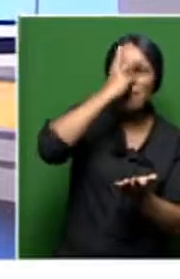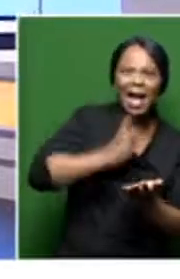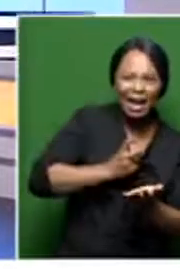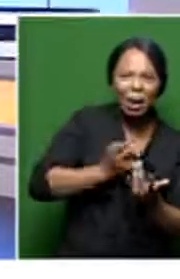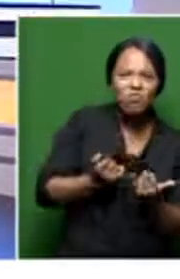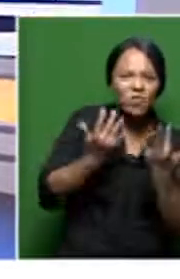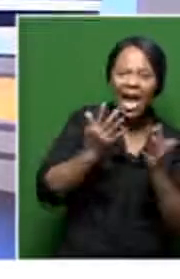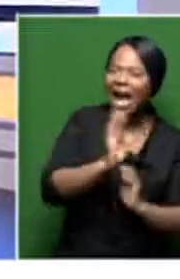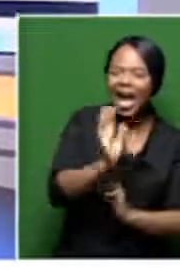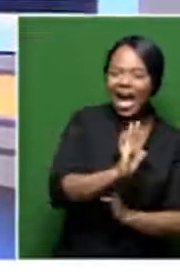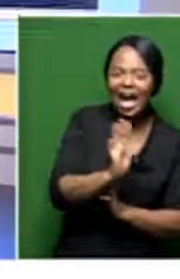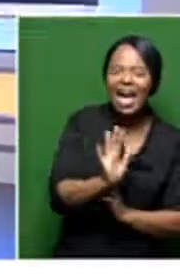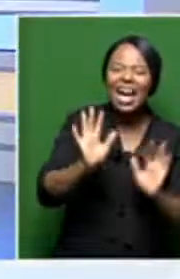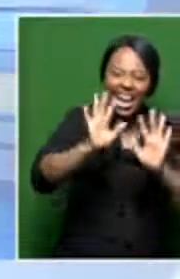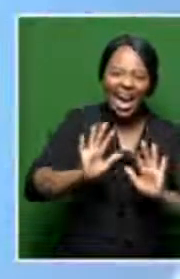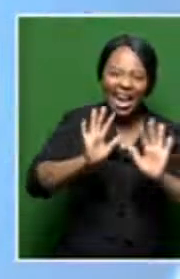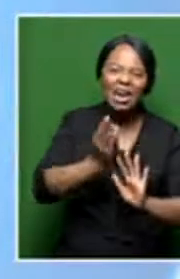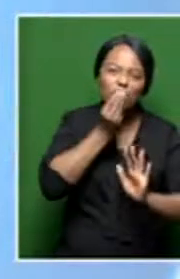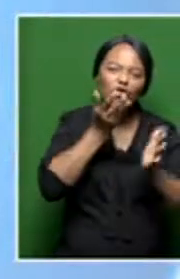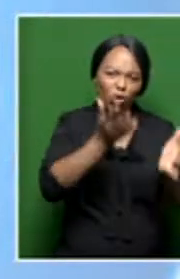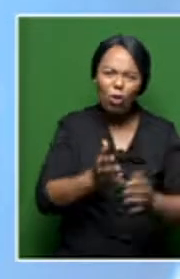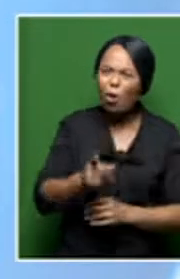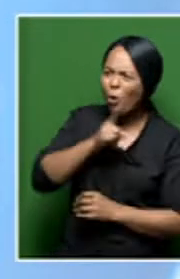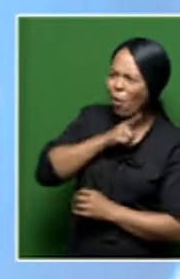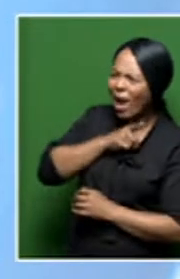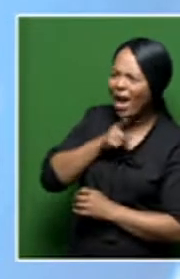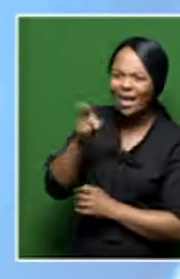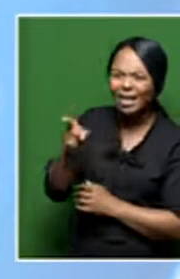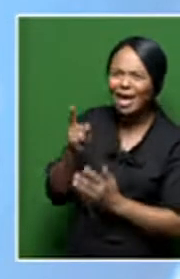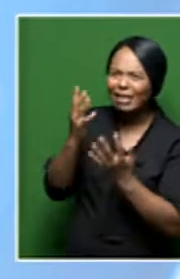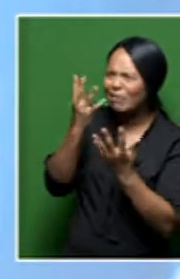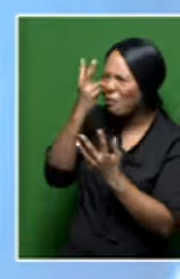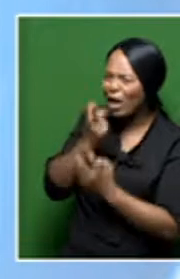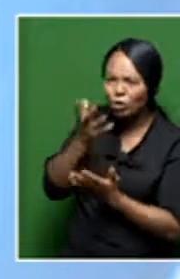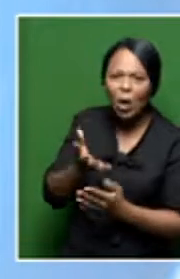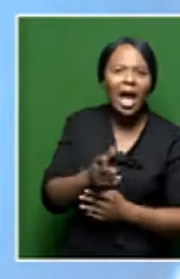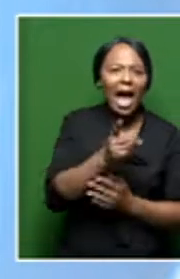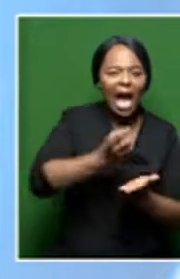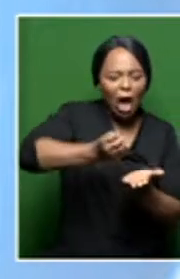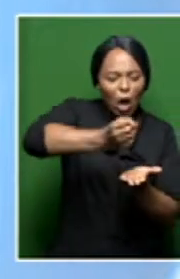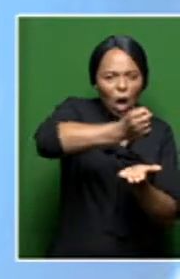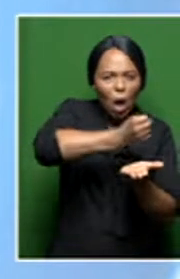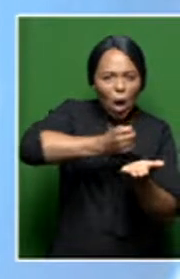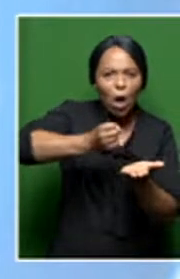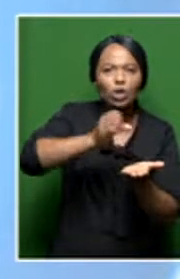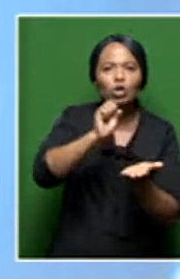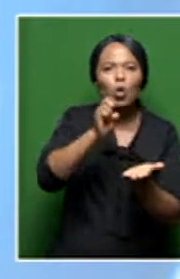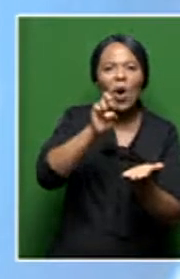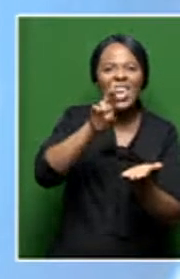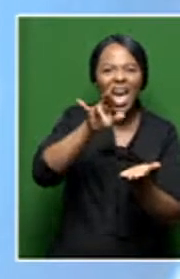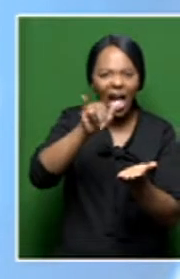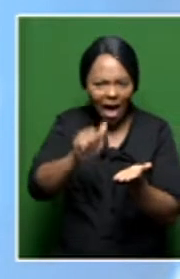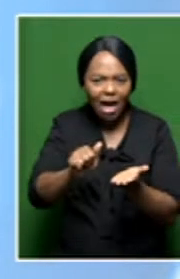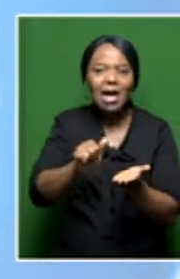But it's just the color of the food. What makes it darker though? It's the soy sauce. The soy sauce, yeah. Okay. Because it's black and it's dark and it's